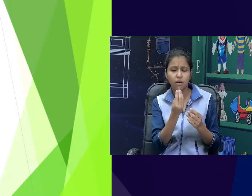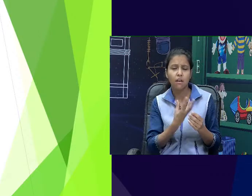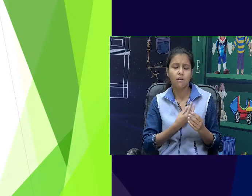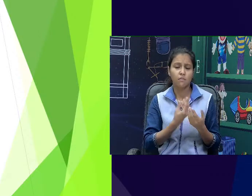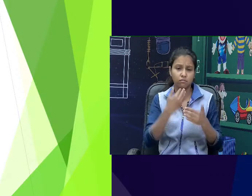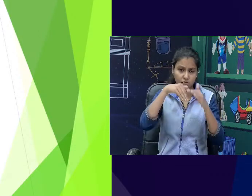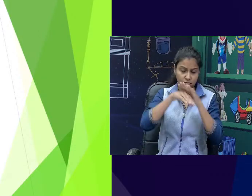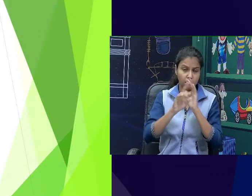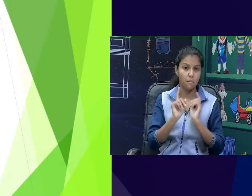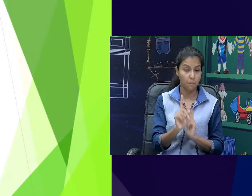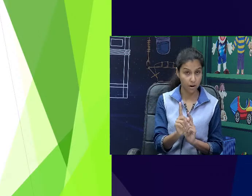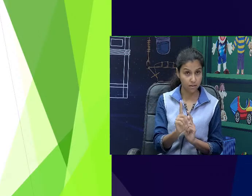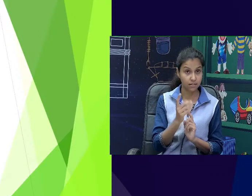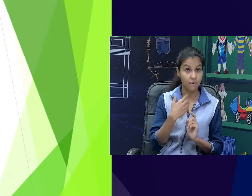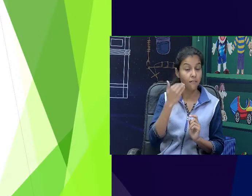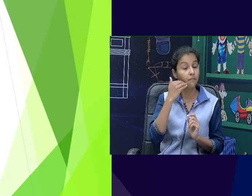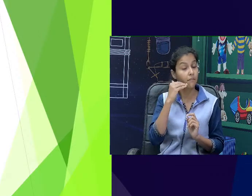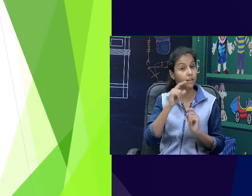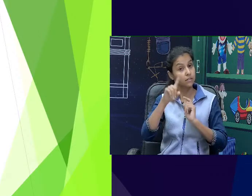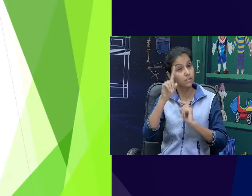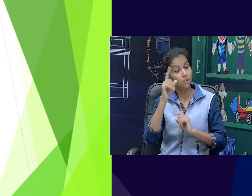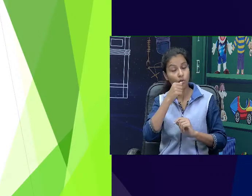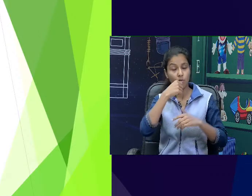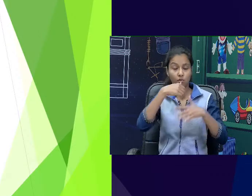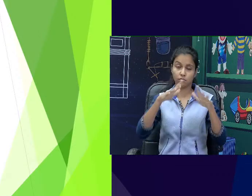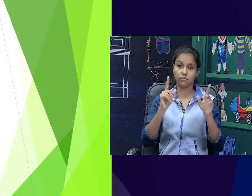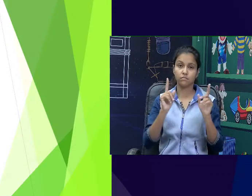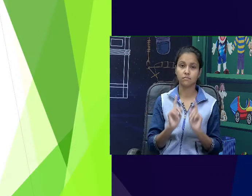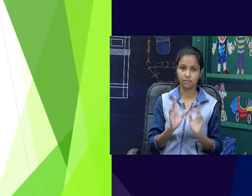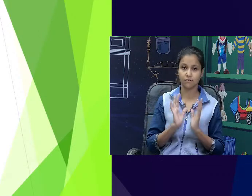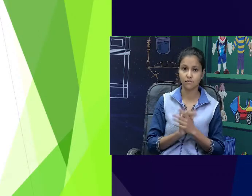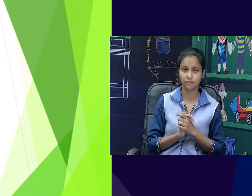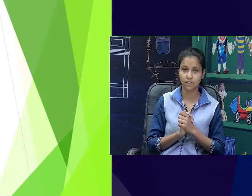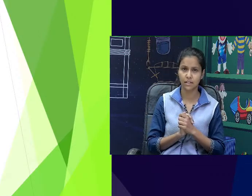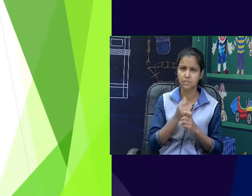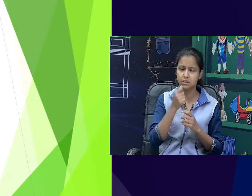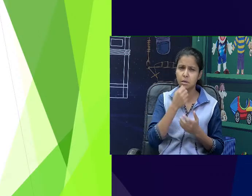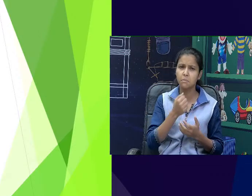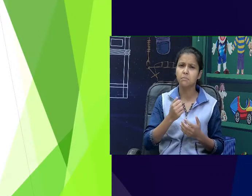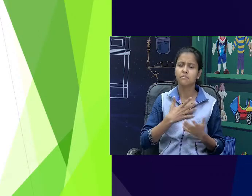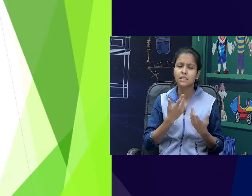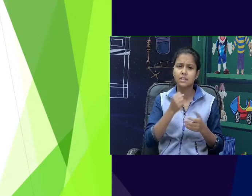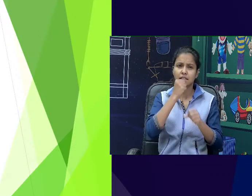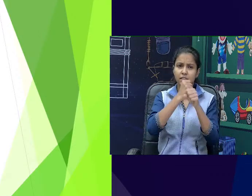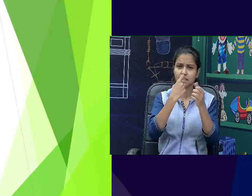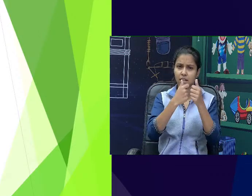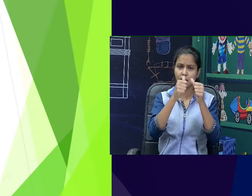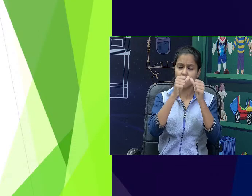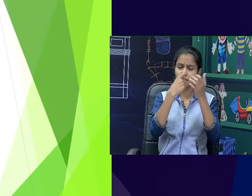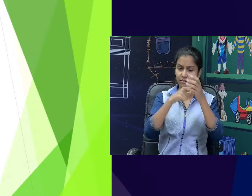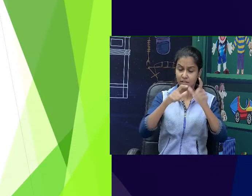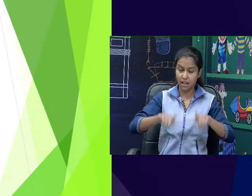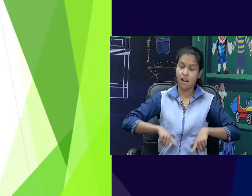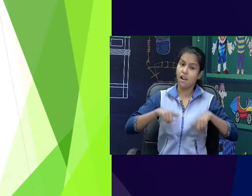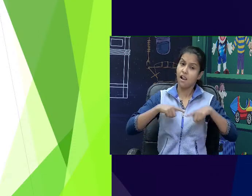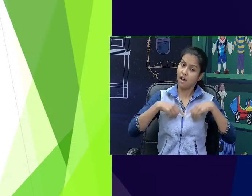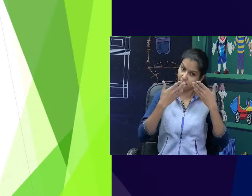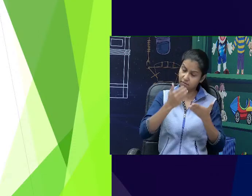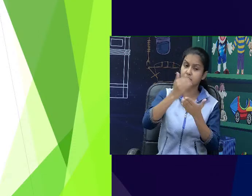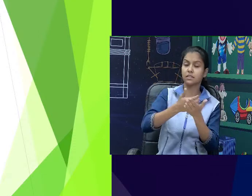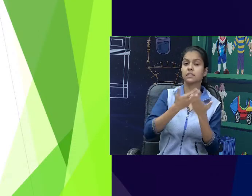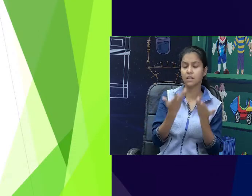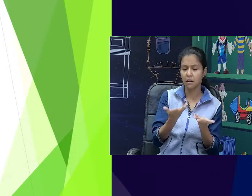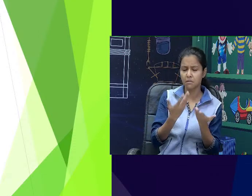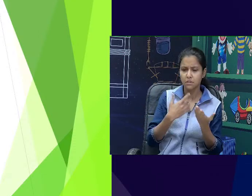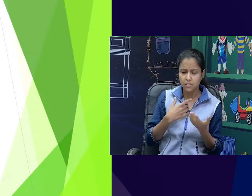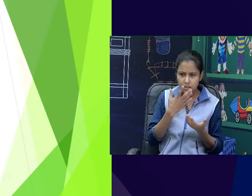water, but when he was thrown into the water, when he was grasping for his life, saving his life, then he